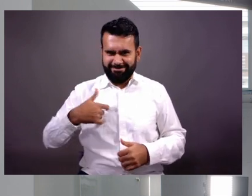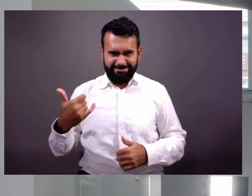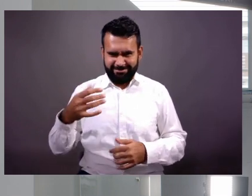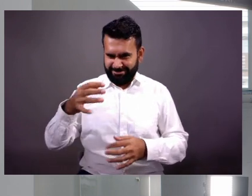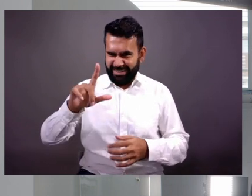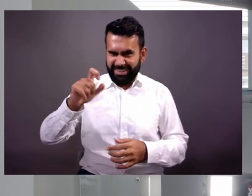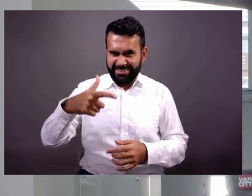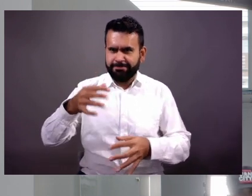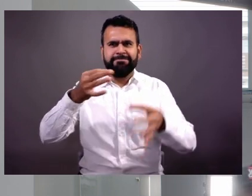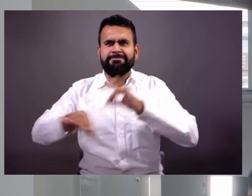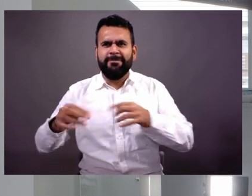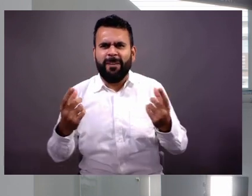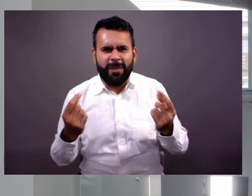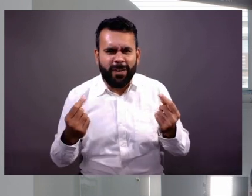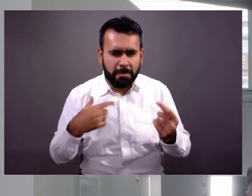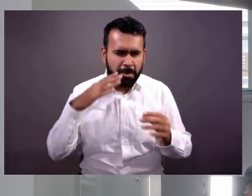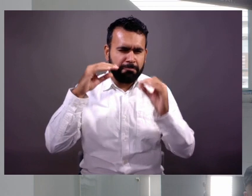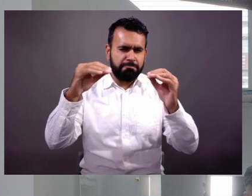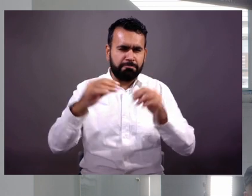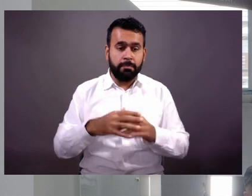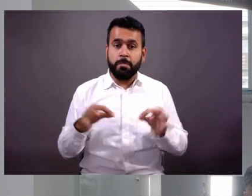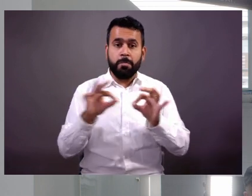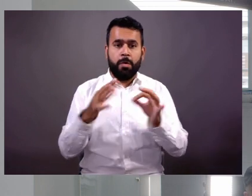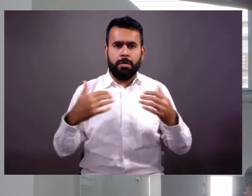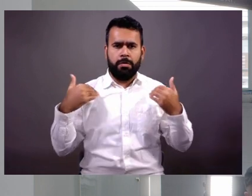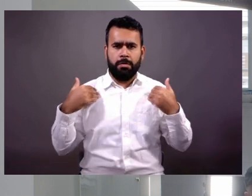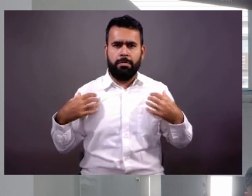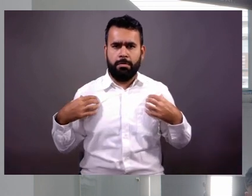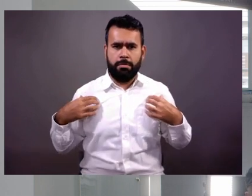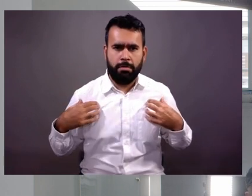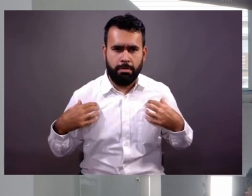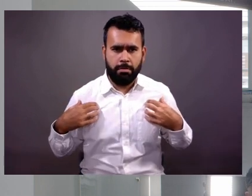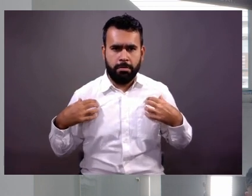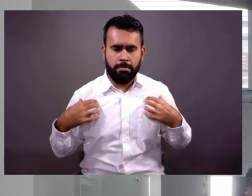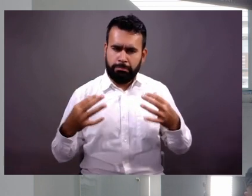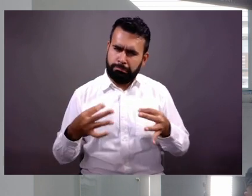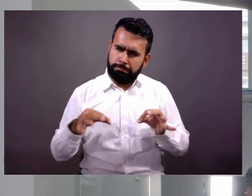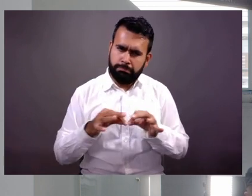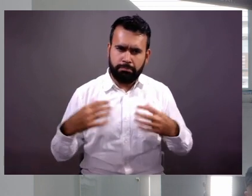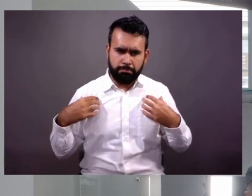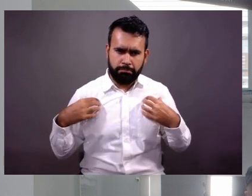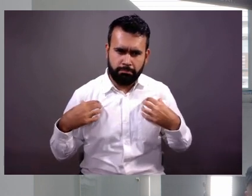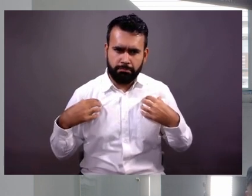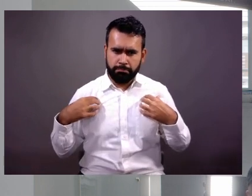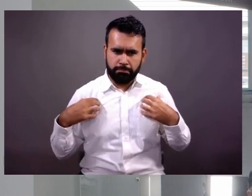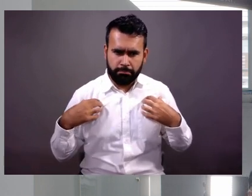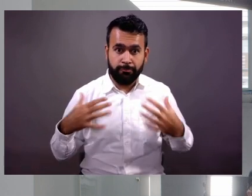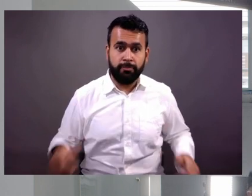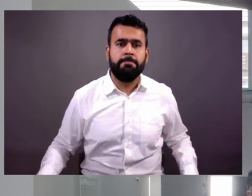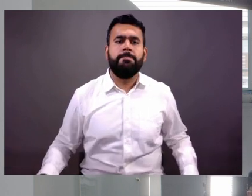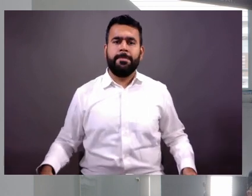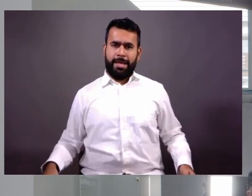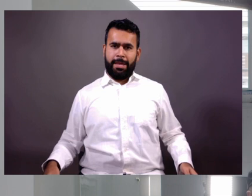All right, so instead of kicking my leg back, I do a lean forward and I stick my tail out. So I think it's important to